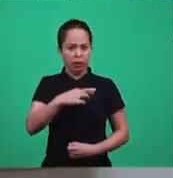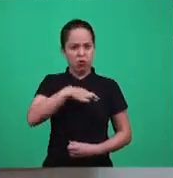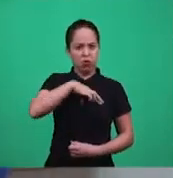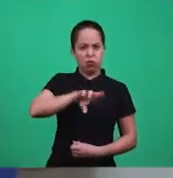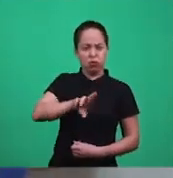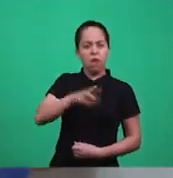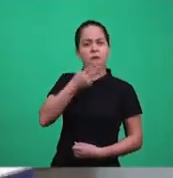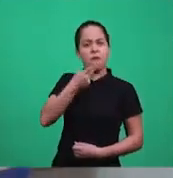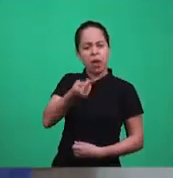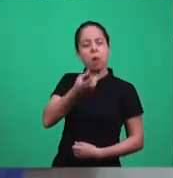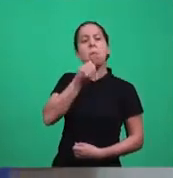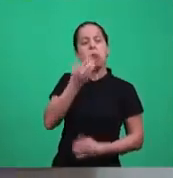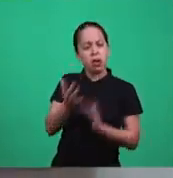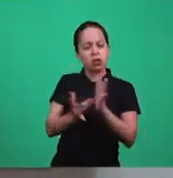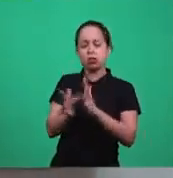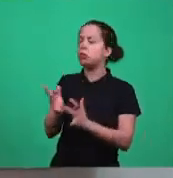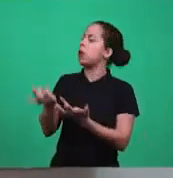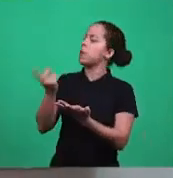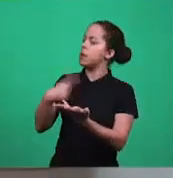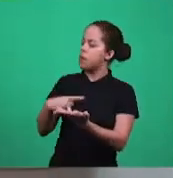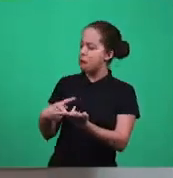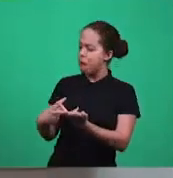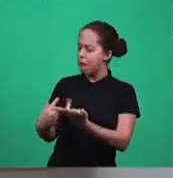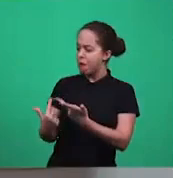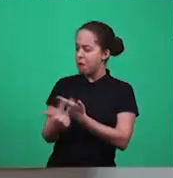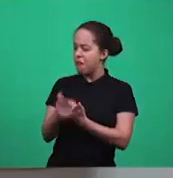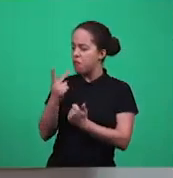These are the flattering things of religion.